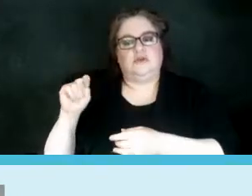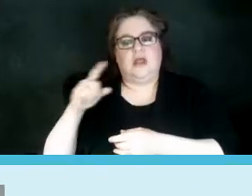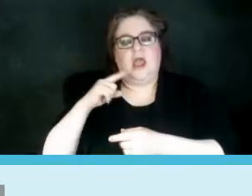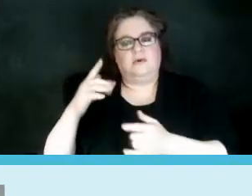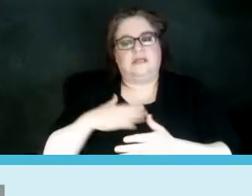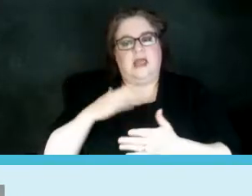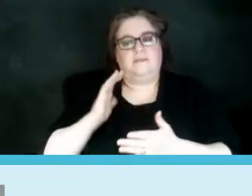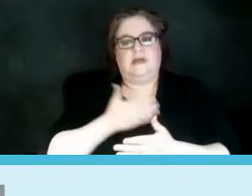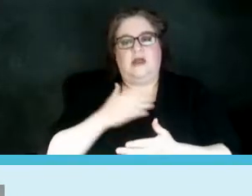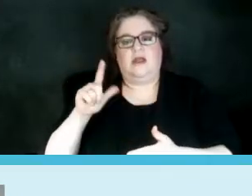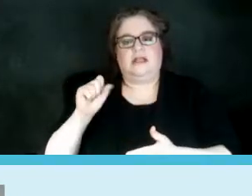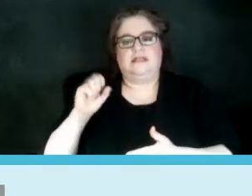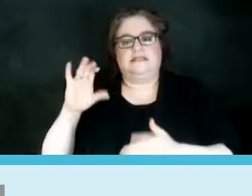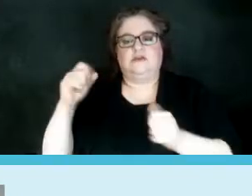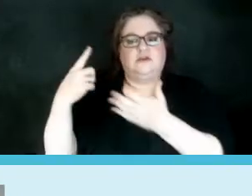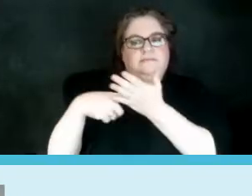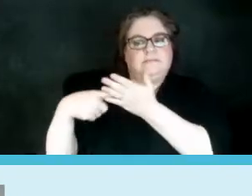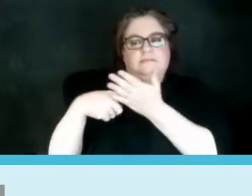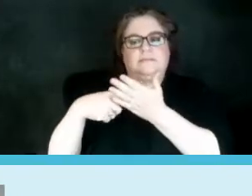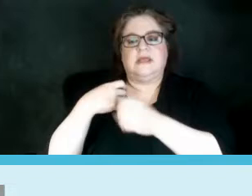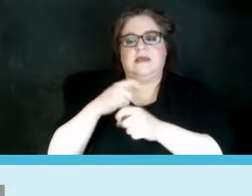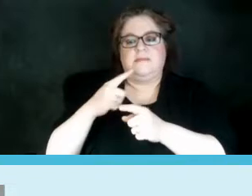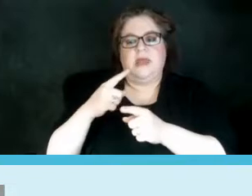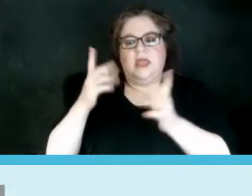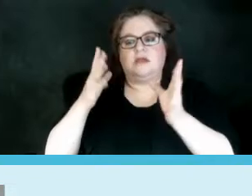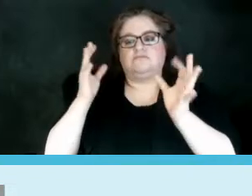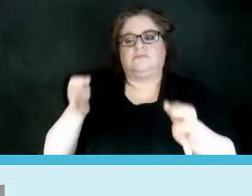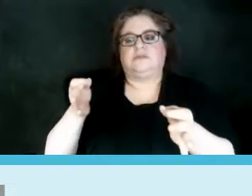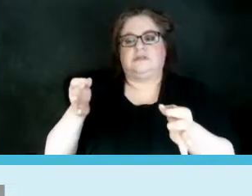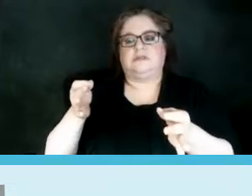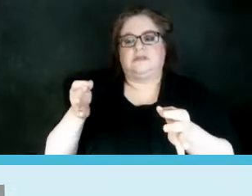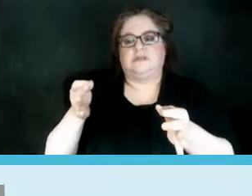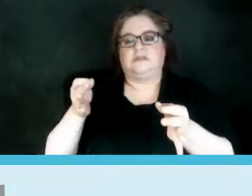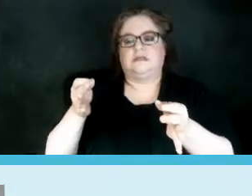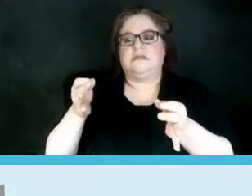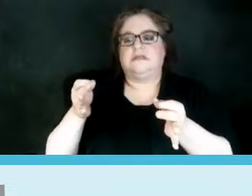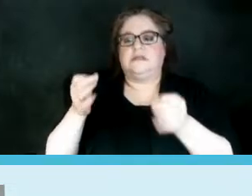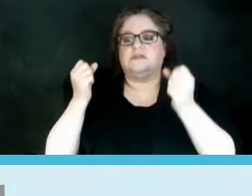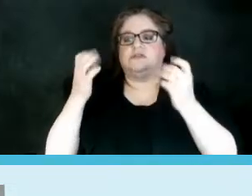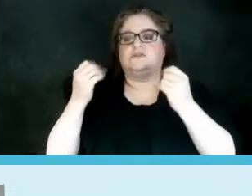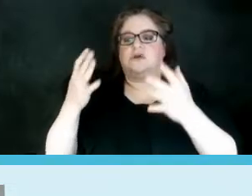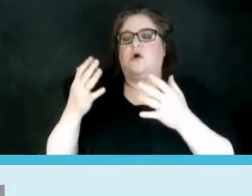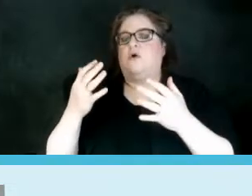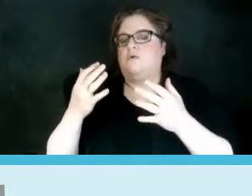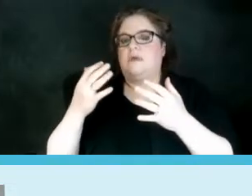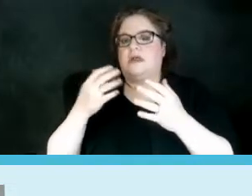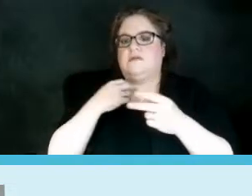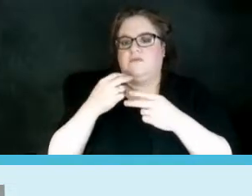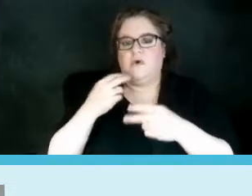was able to deliberate and make a very sound decision based on so many voices, and the